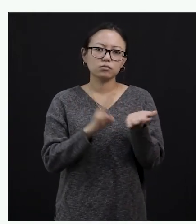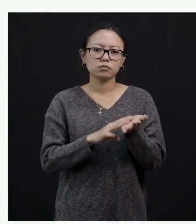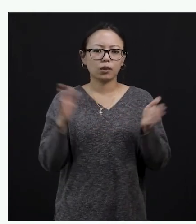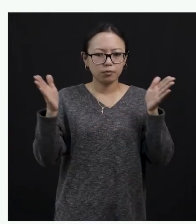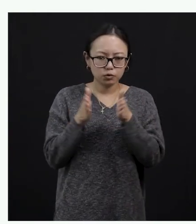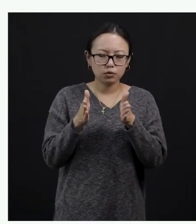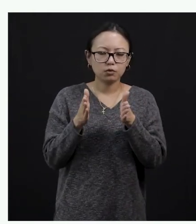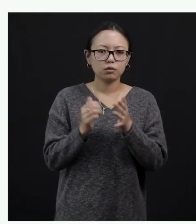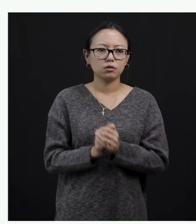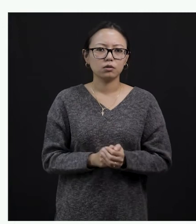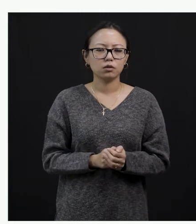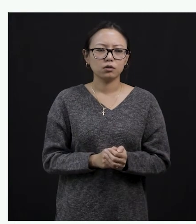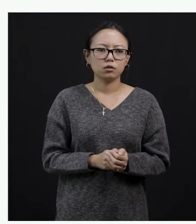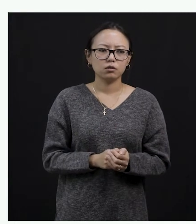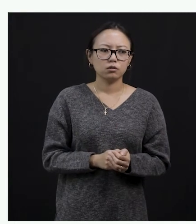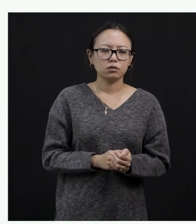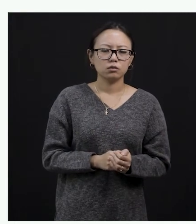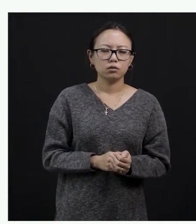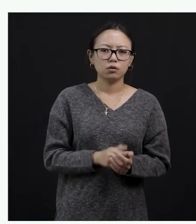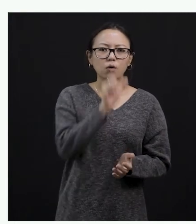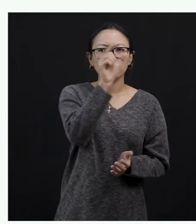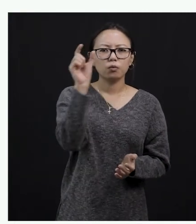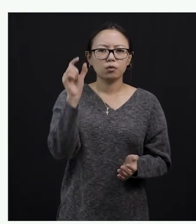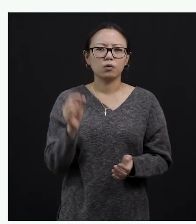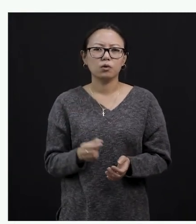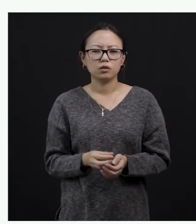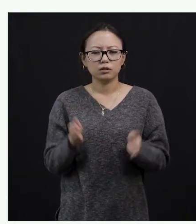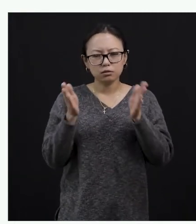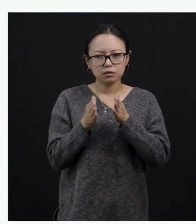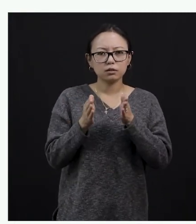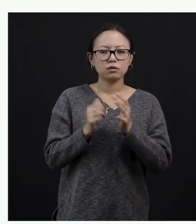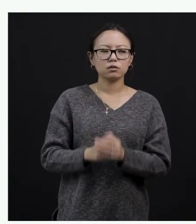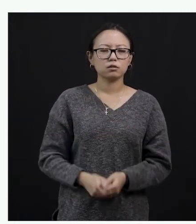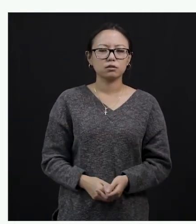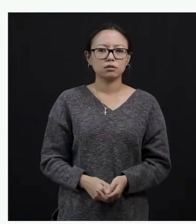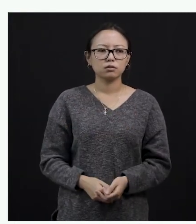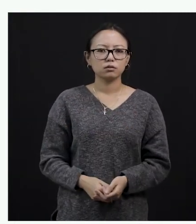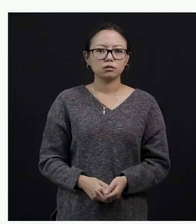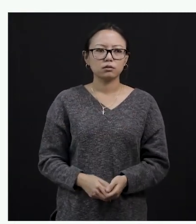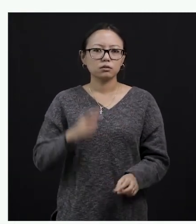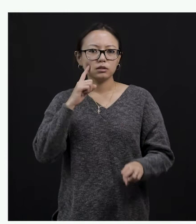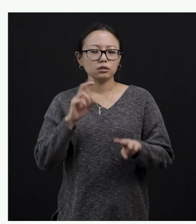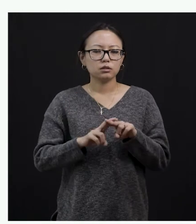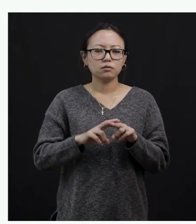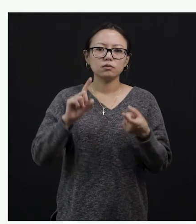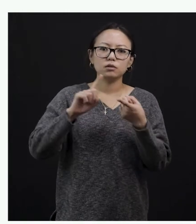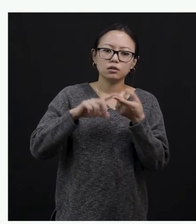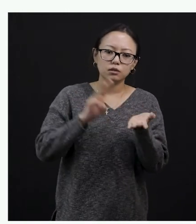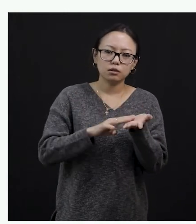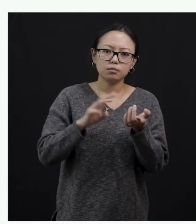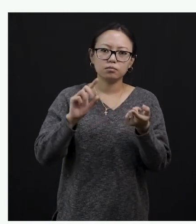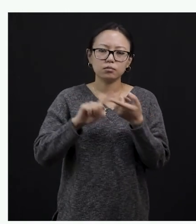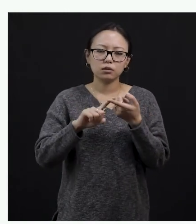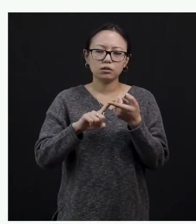sentences to complete their message, right? So telegram is specially for emergency uses. Okay, so people also